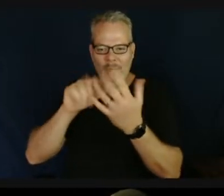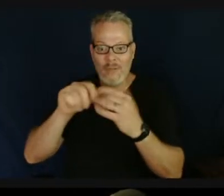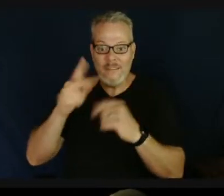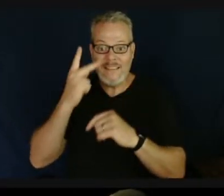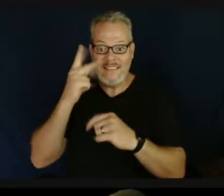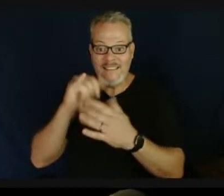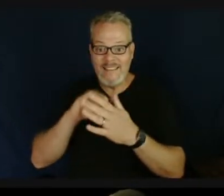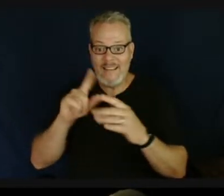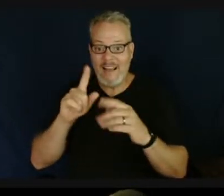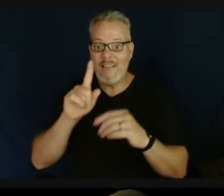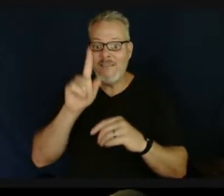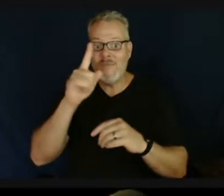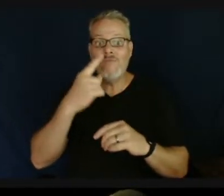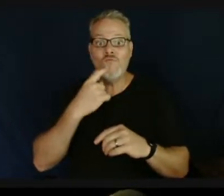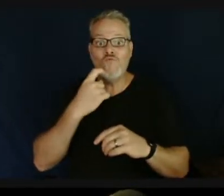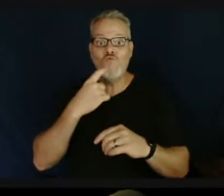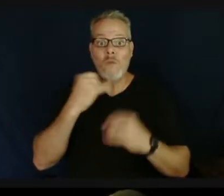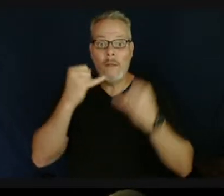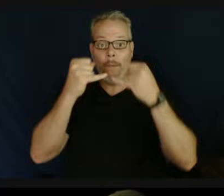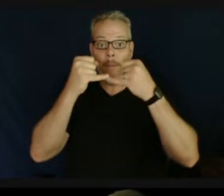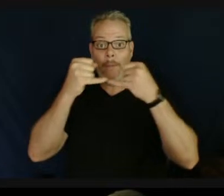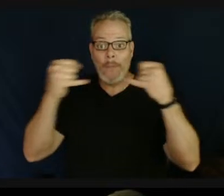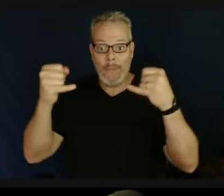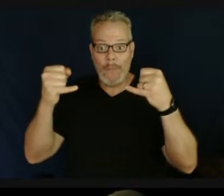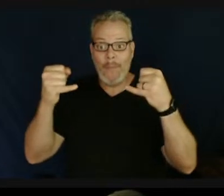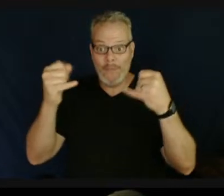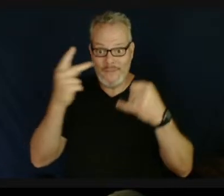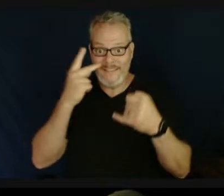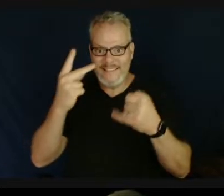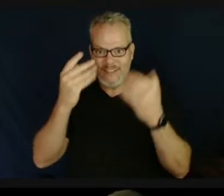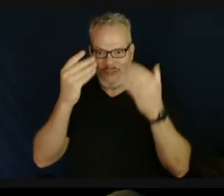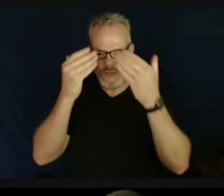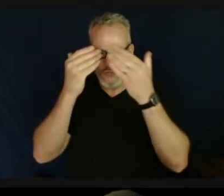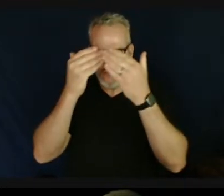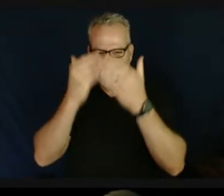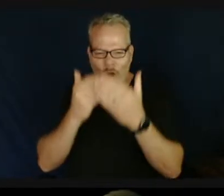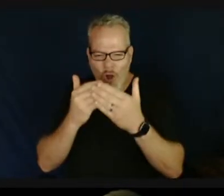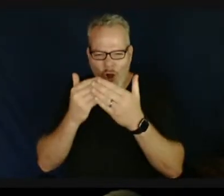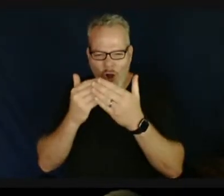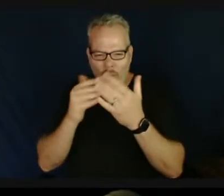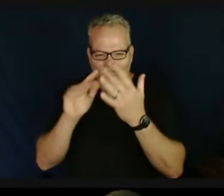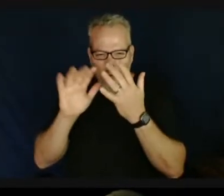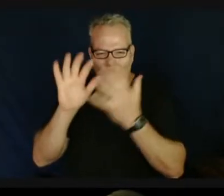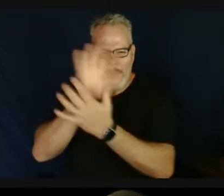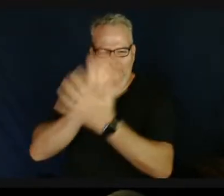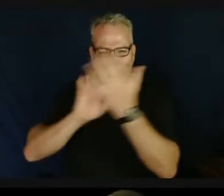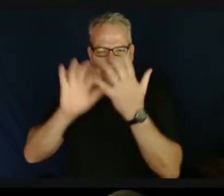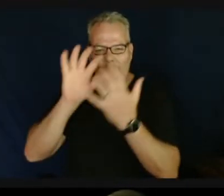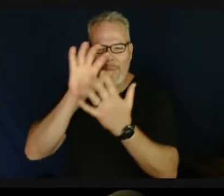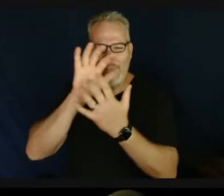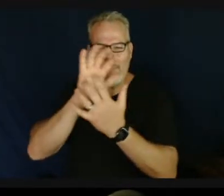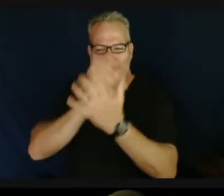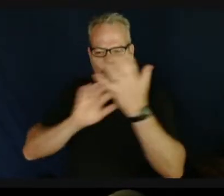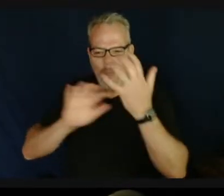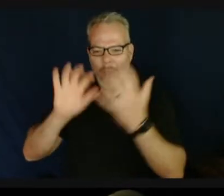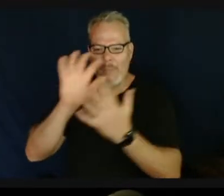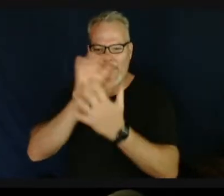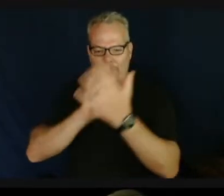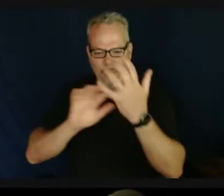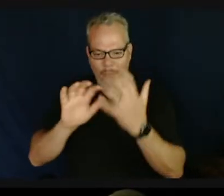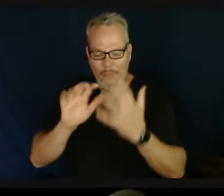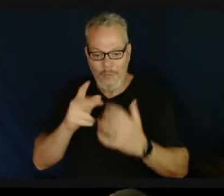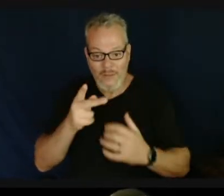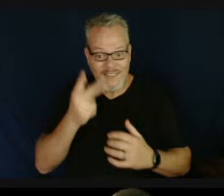as there, actually, right? And see how dark this cloud is on the downwind side of that. There's